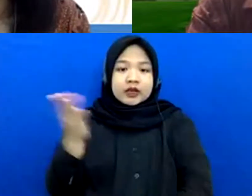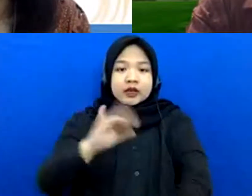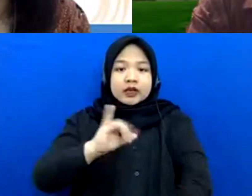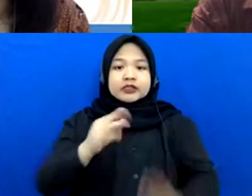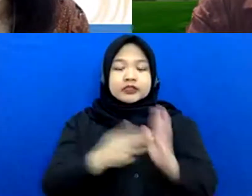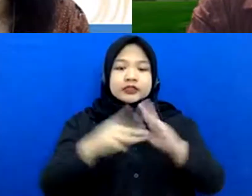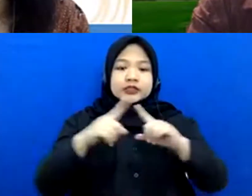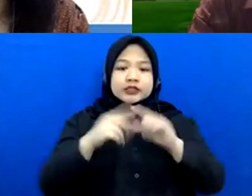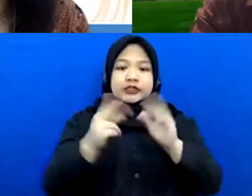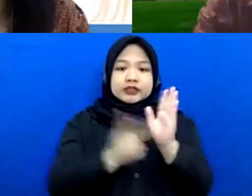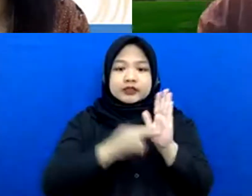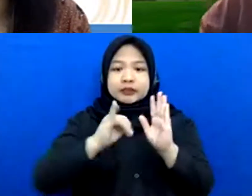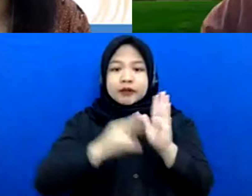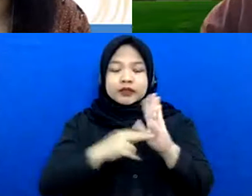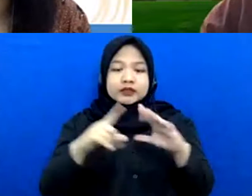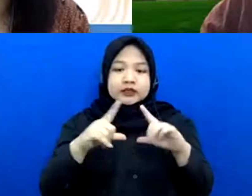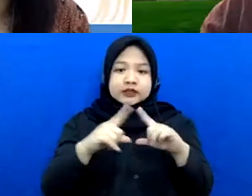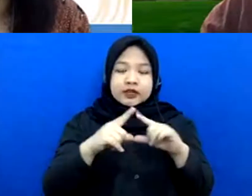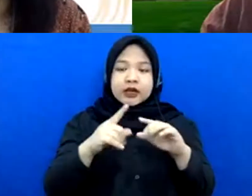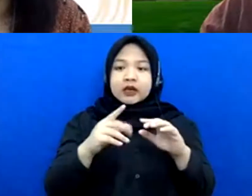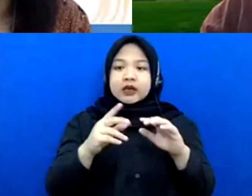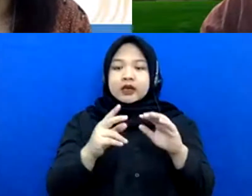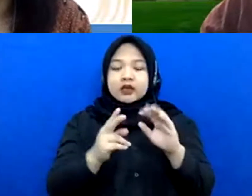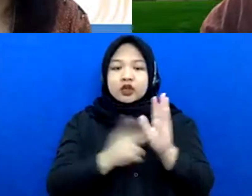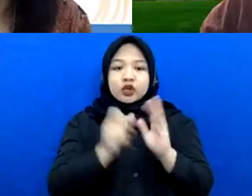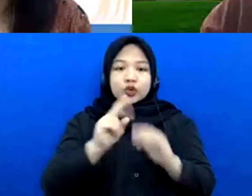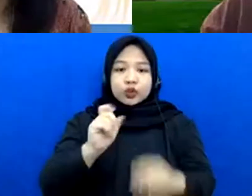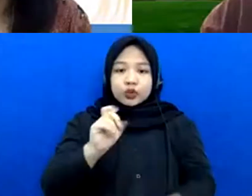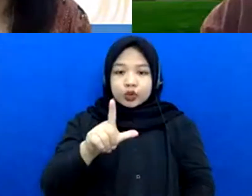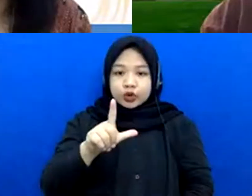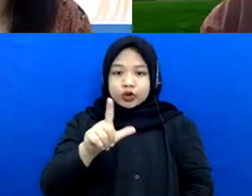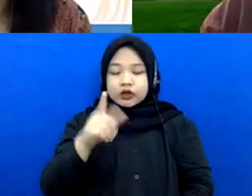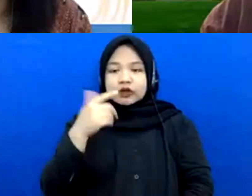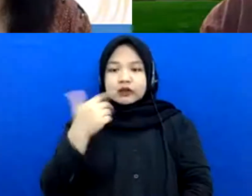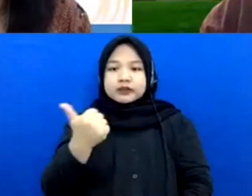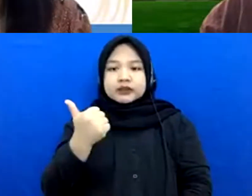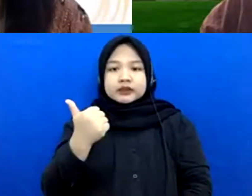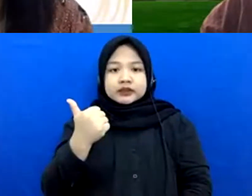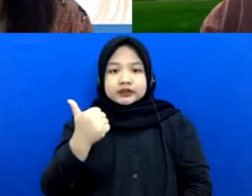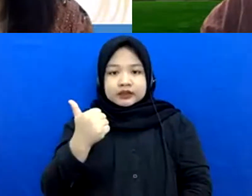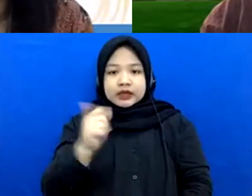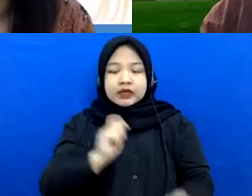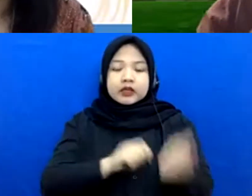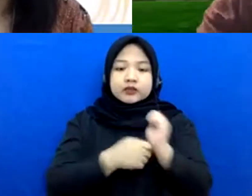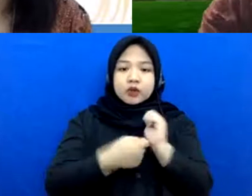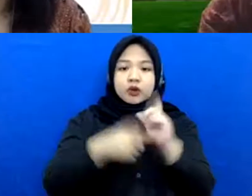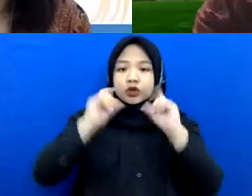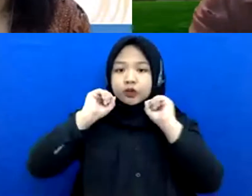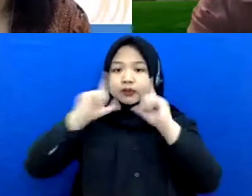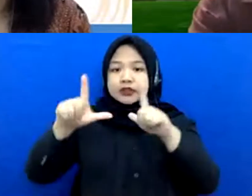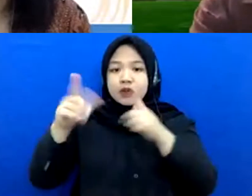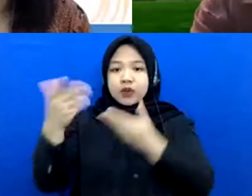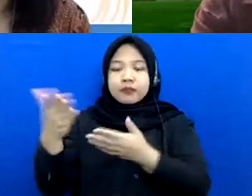Imanina, Maudita, and Nurul, if you could provide answer or response to